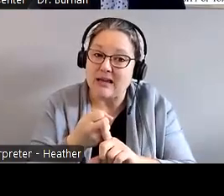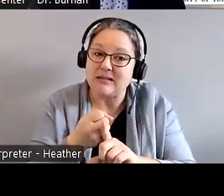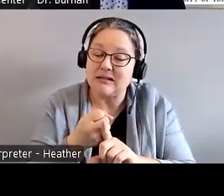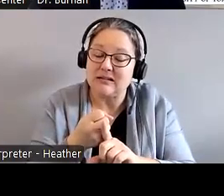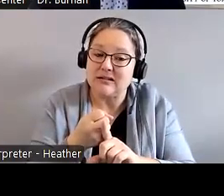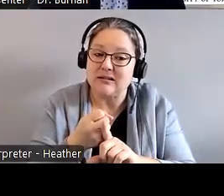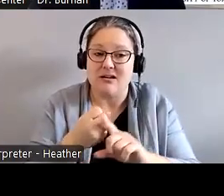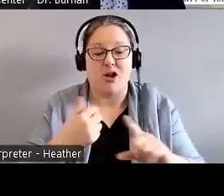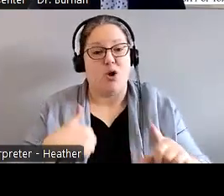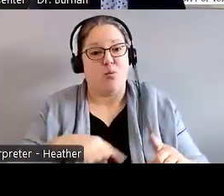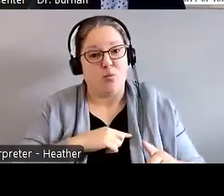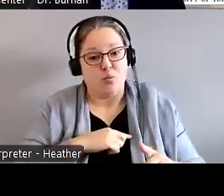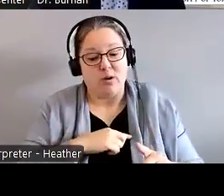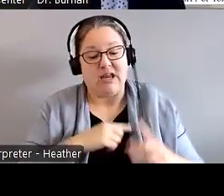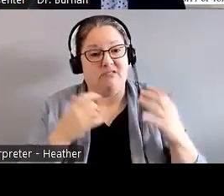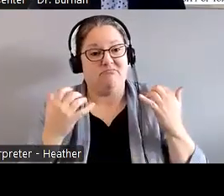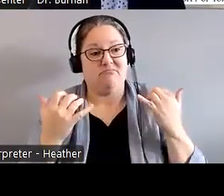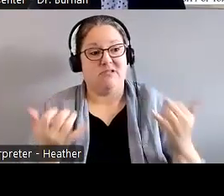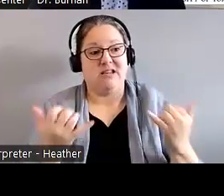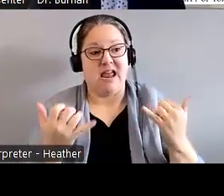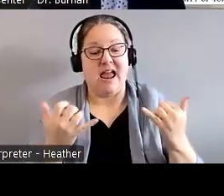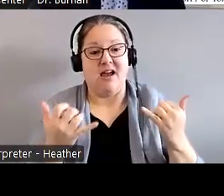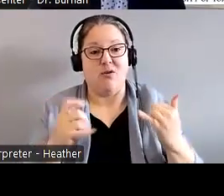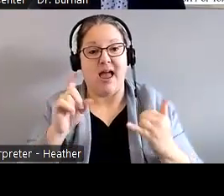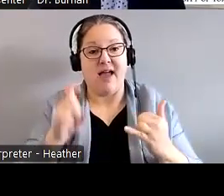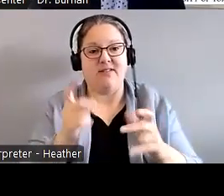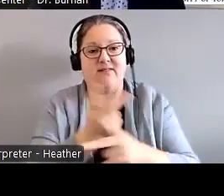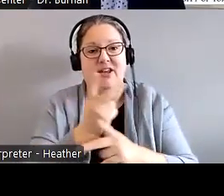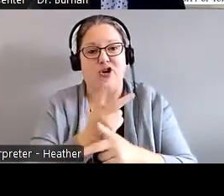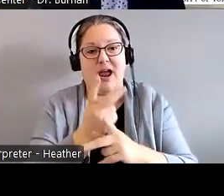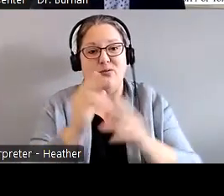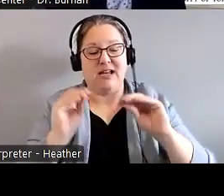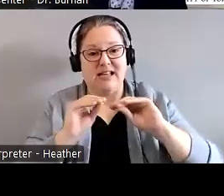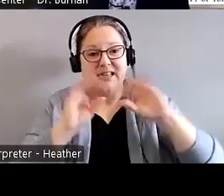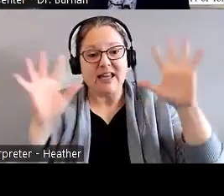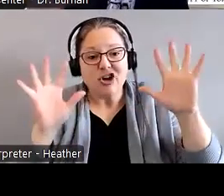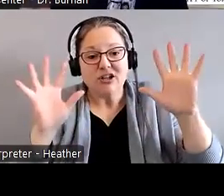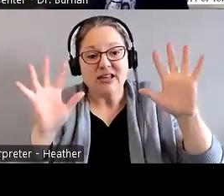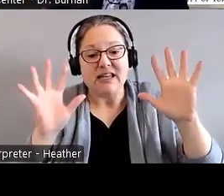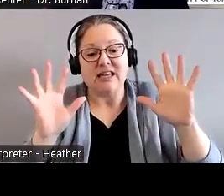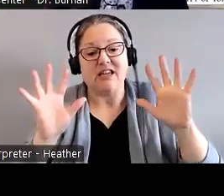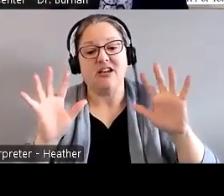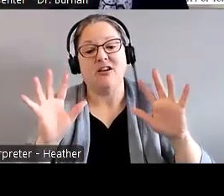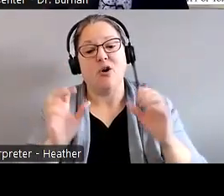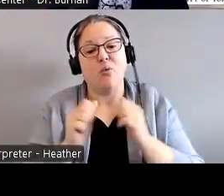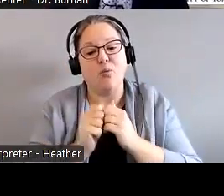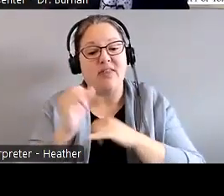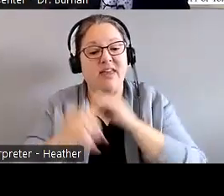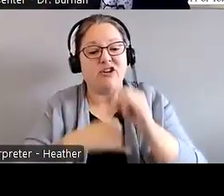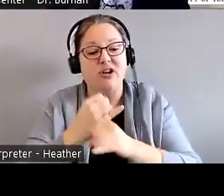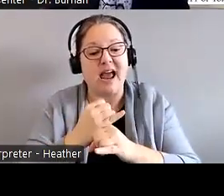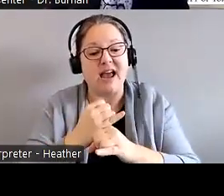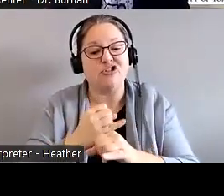we are dealing with now trying to refine this clearly. The International Psychogeriatric Association